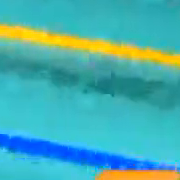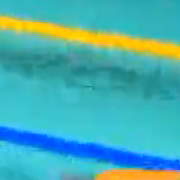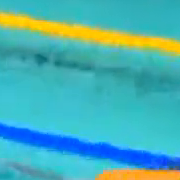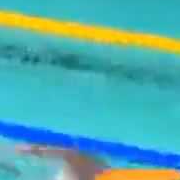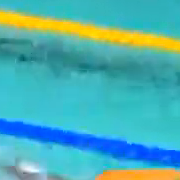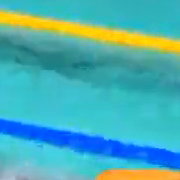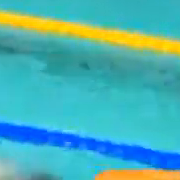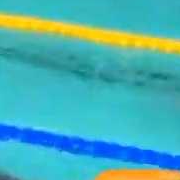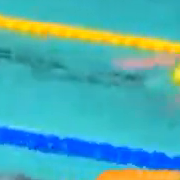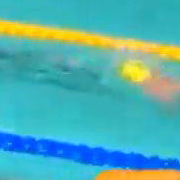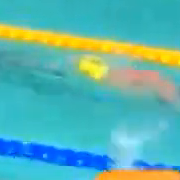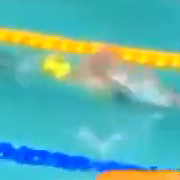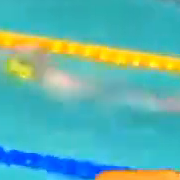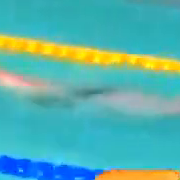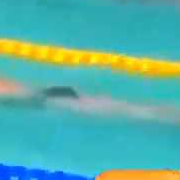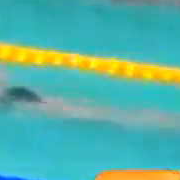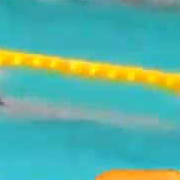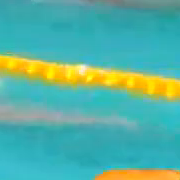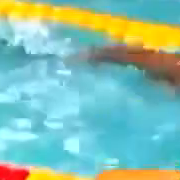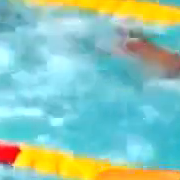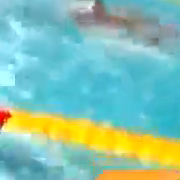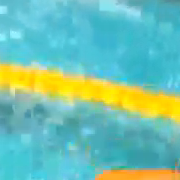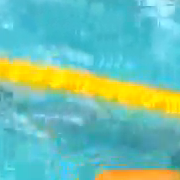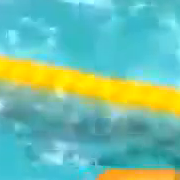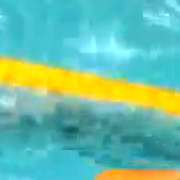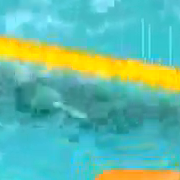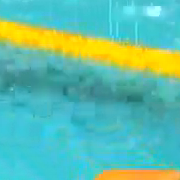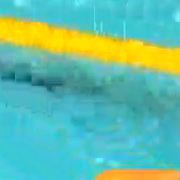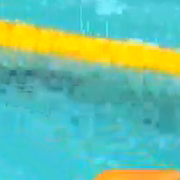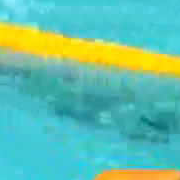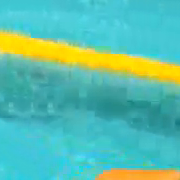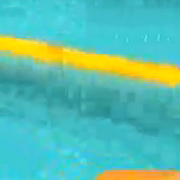neutral flag, but not as representatives of Kenya. Michael Kinyi for Citizen TV.